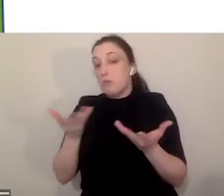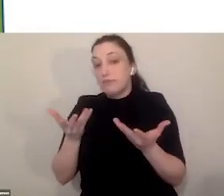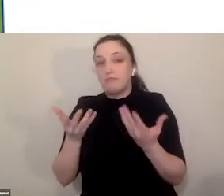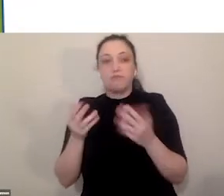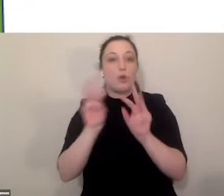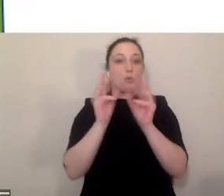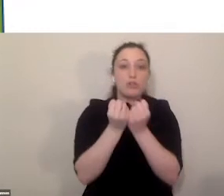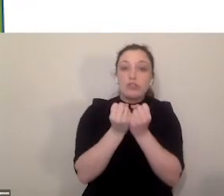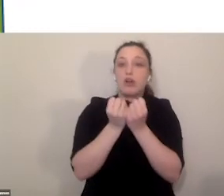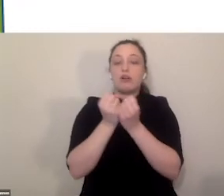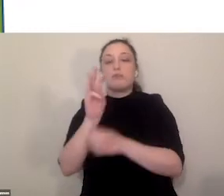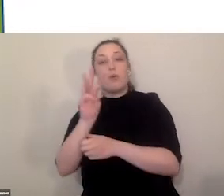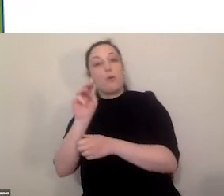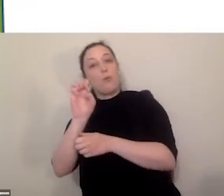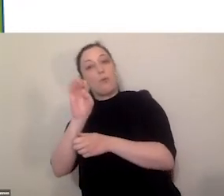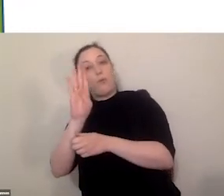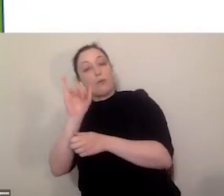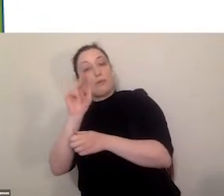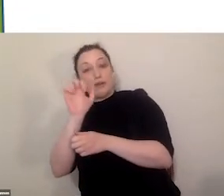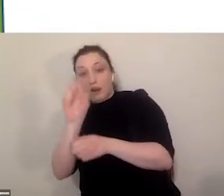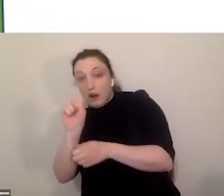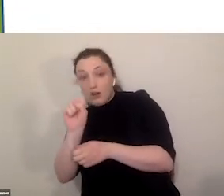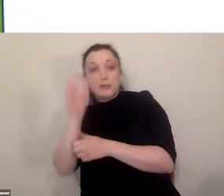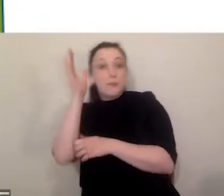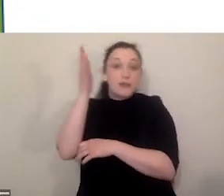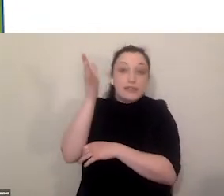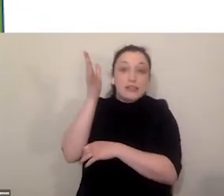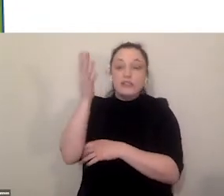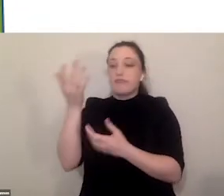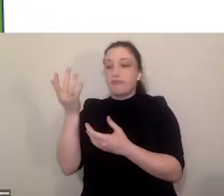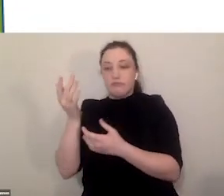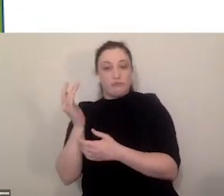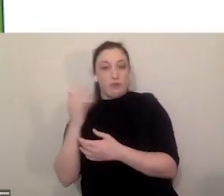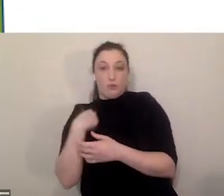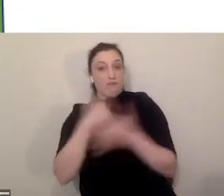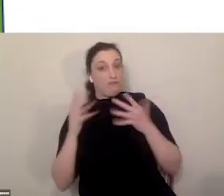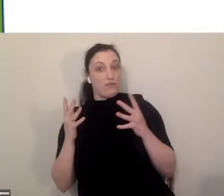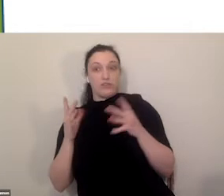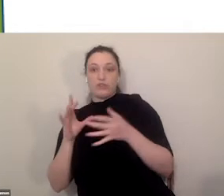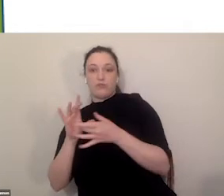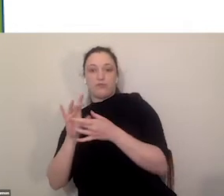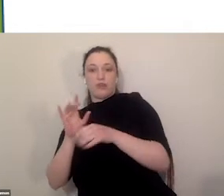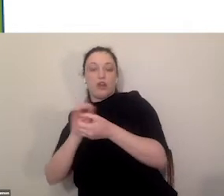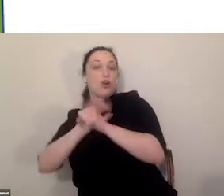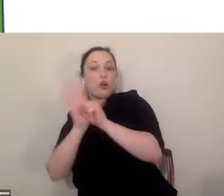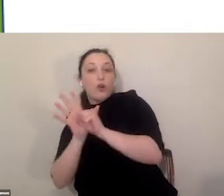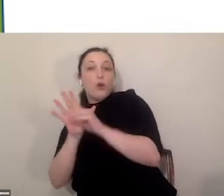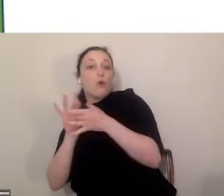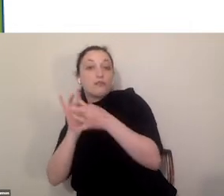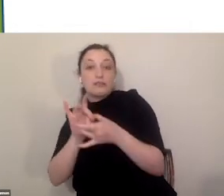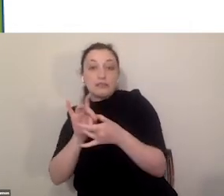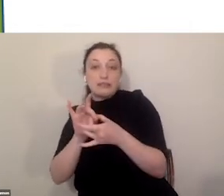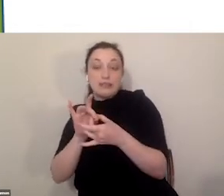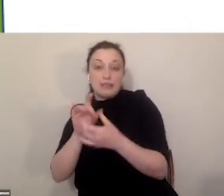of presentations, webinars, etc., that are COVID related. Of course, because we're all working virtually, and it looks like we're going to be doing that for